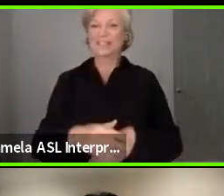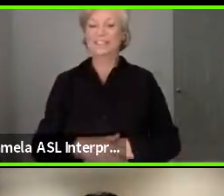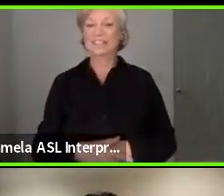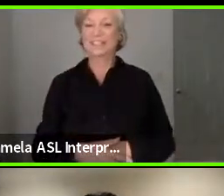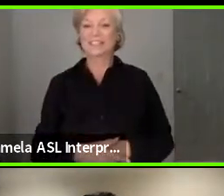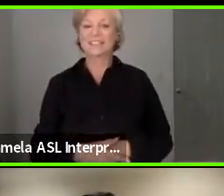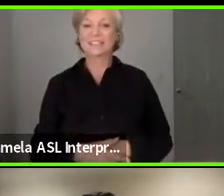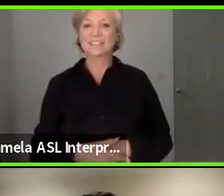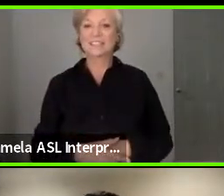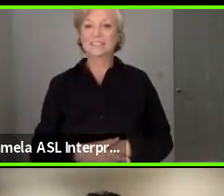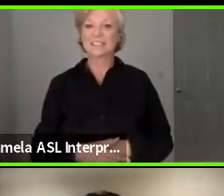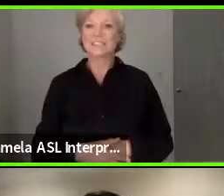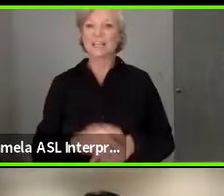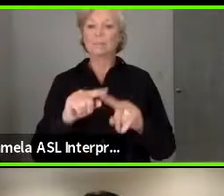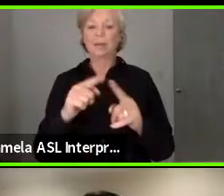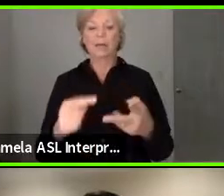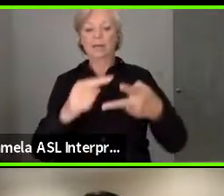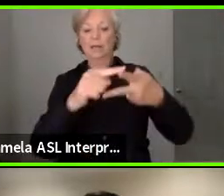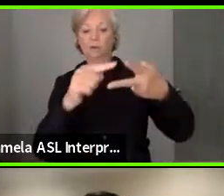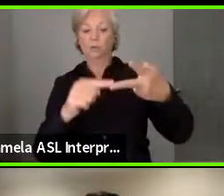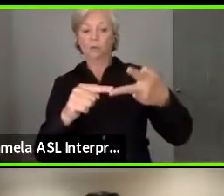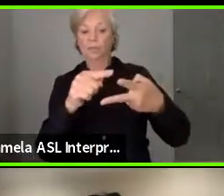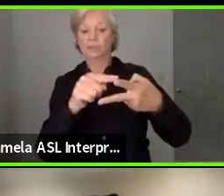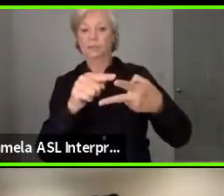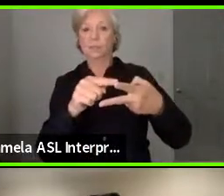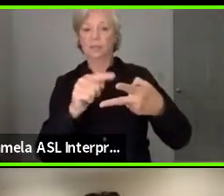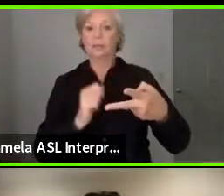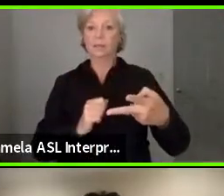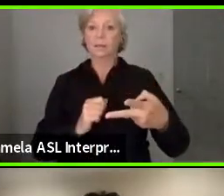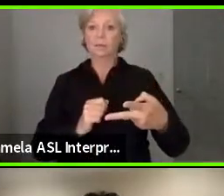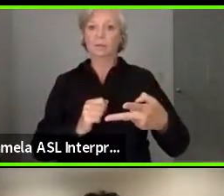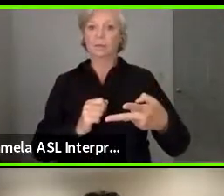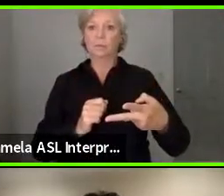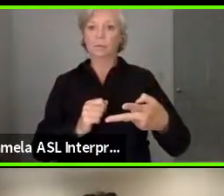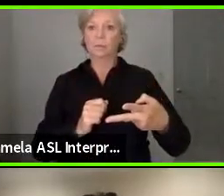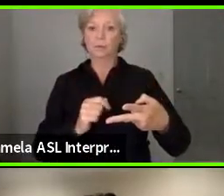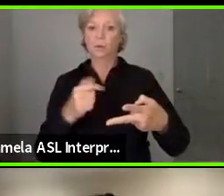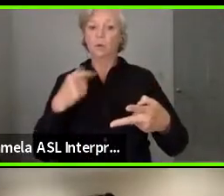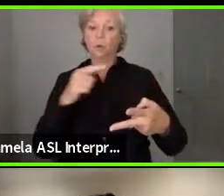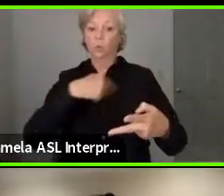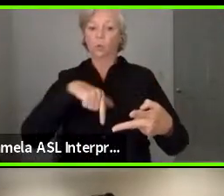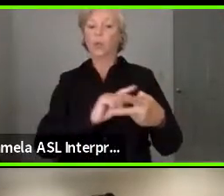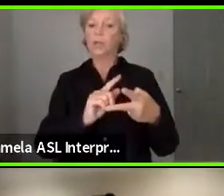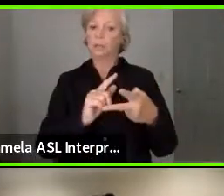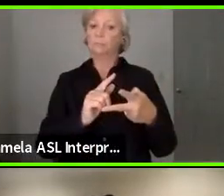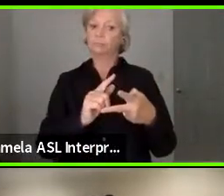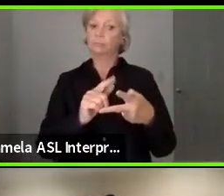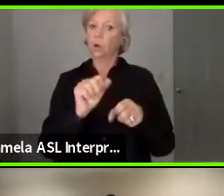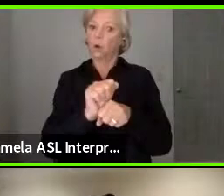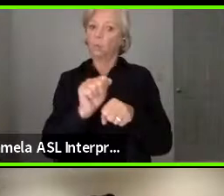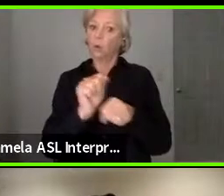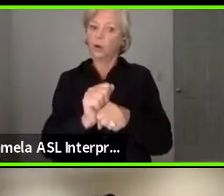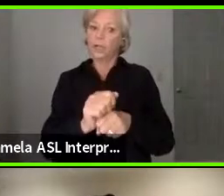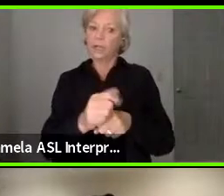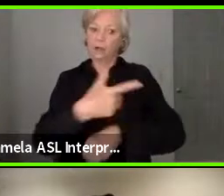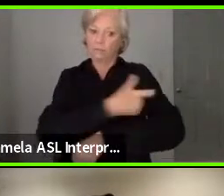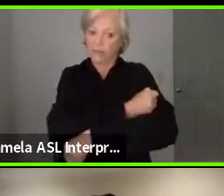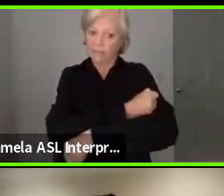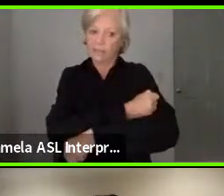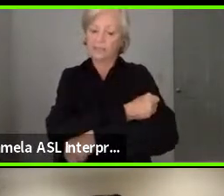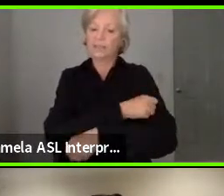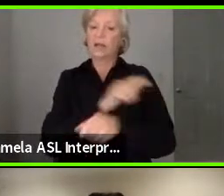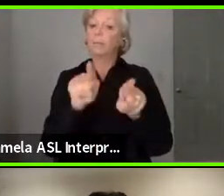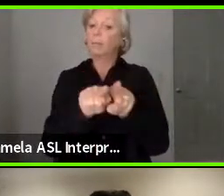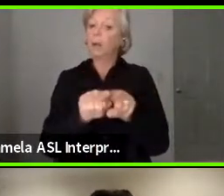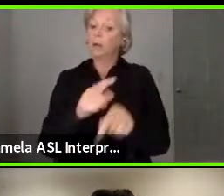guess 2 things. You know, we're not only working on vaccinations and trying to help everybody get vaccinated, but we also are an